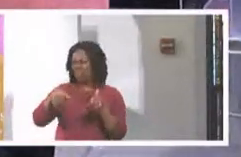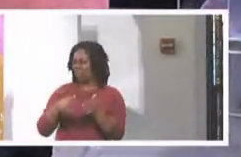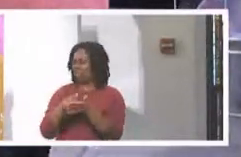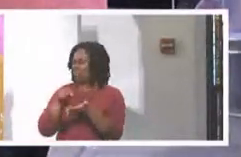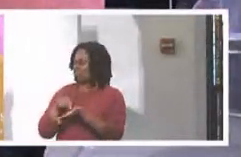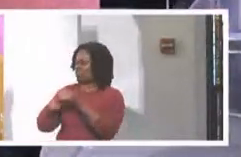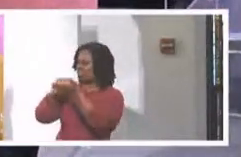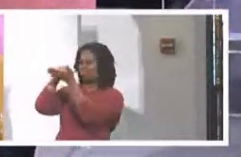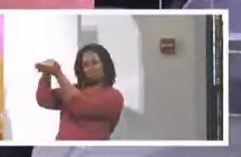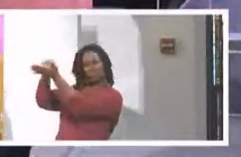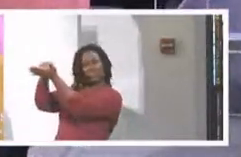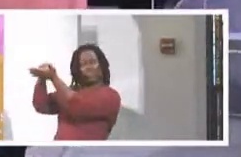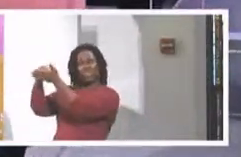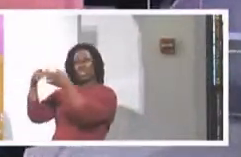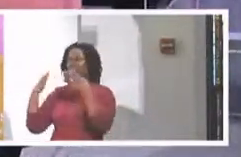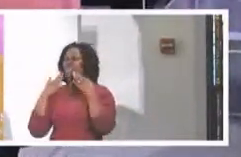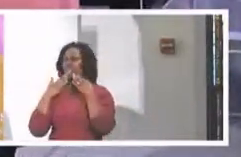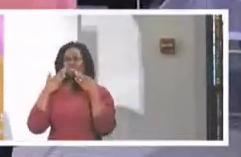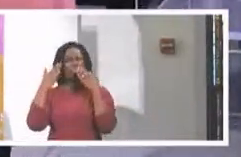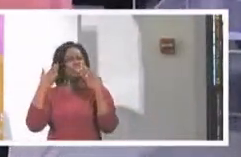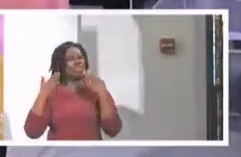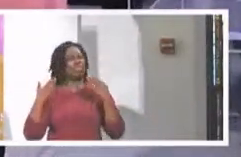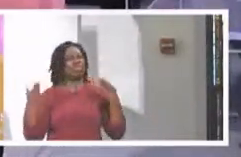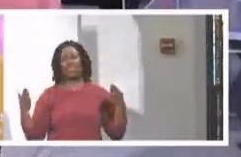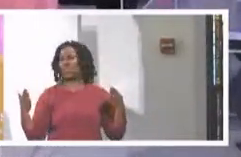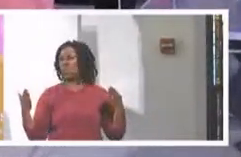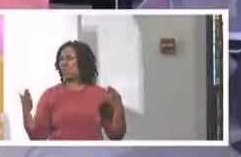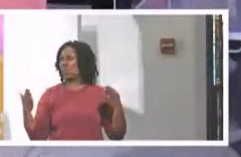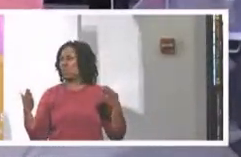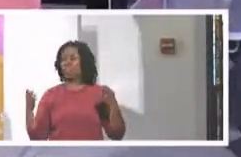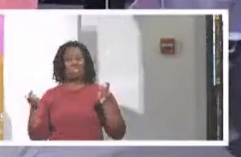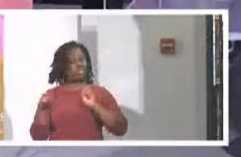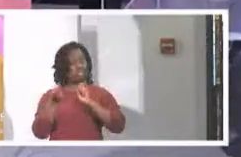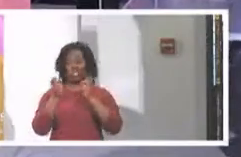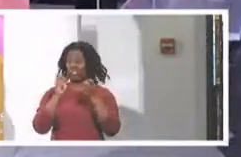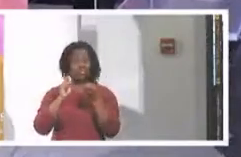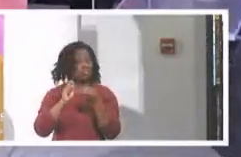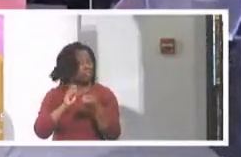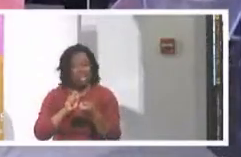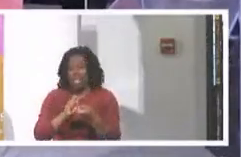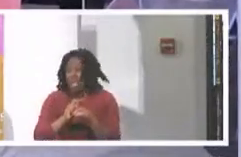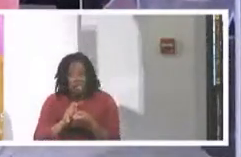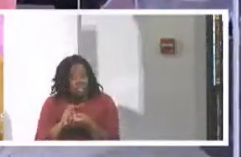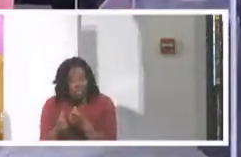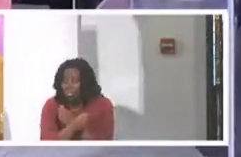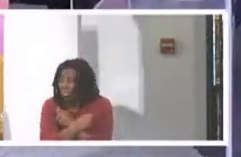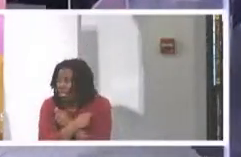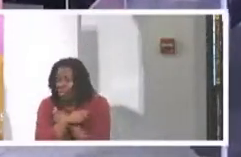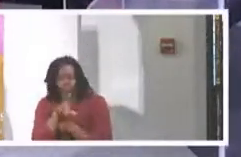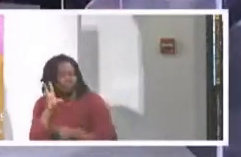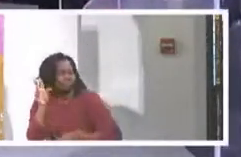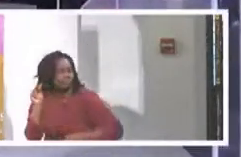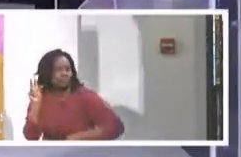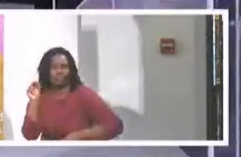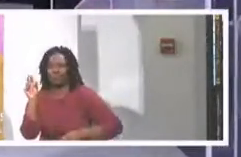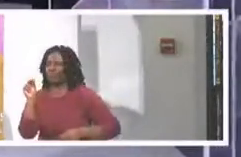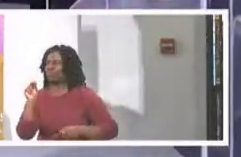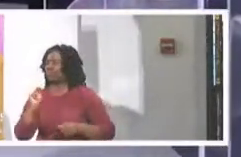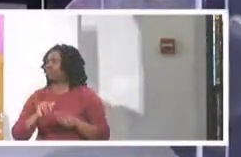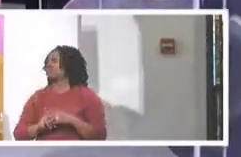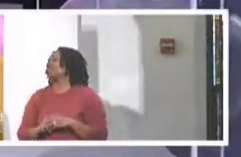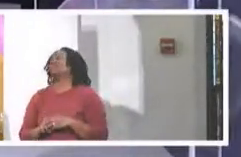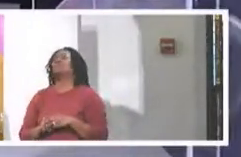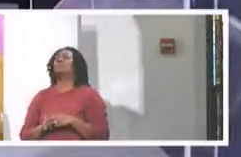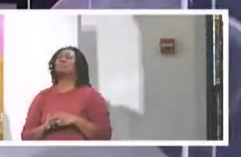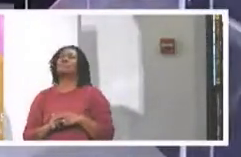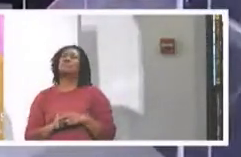We thank you for your unchanging, your unfailing love for us.